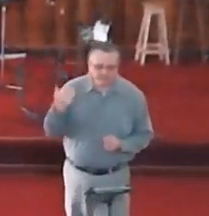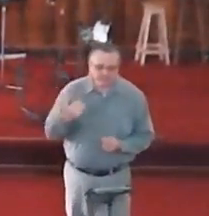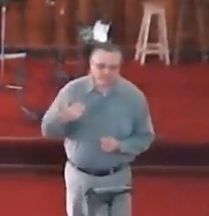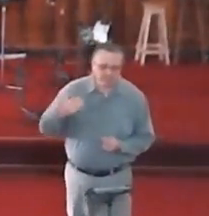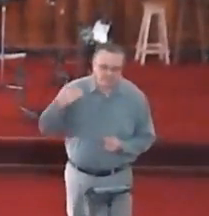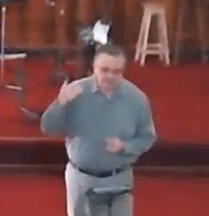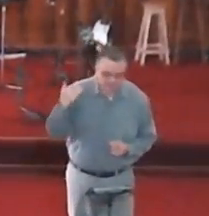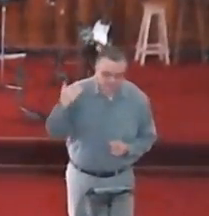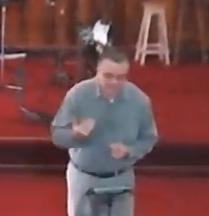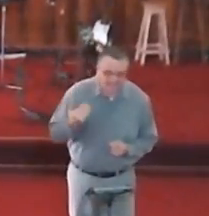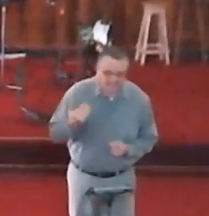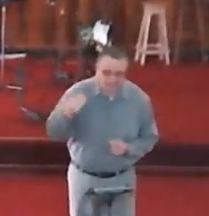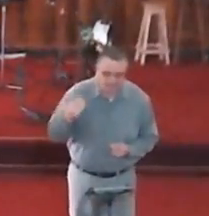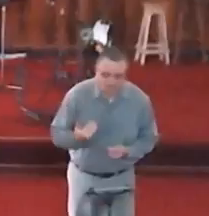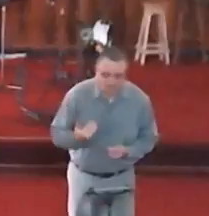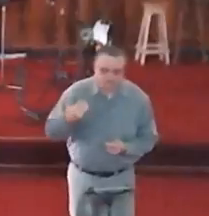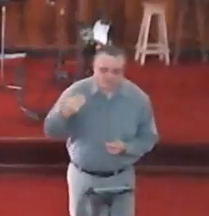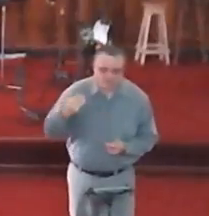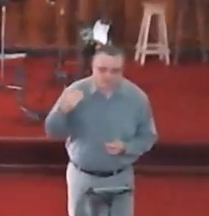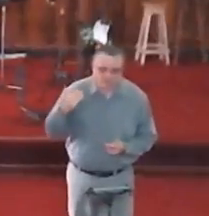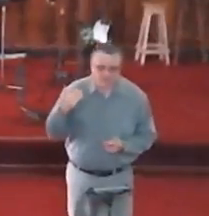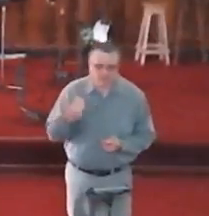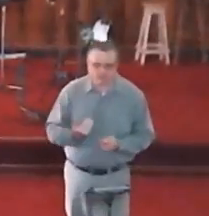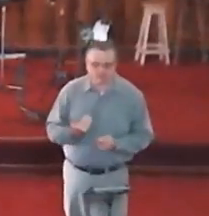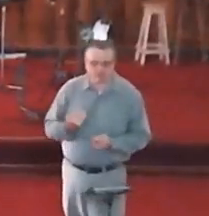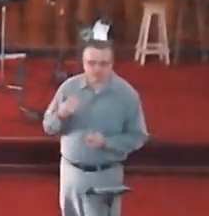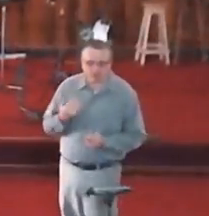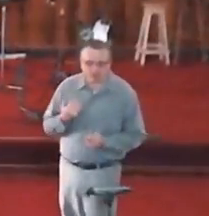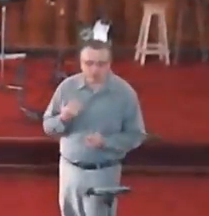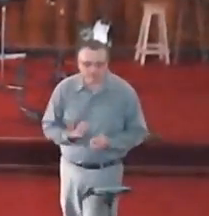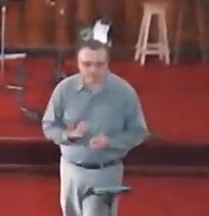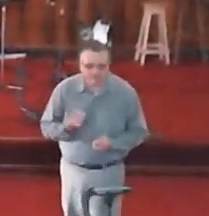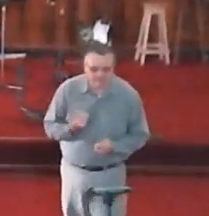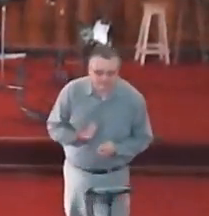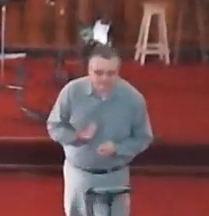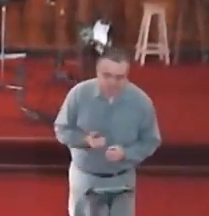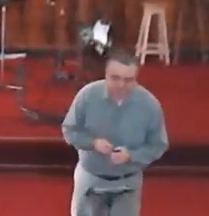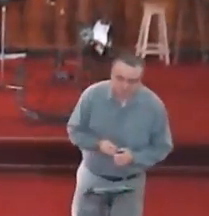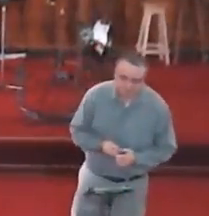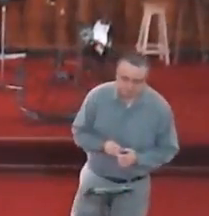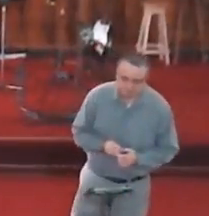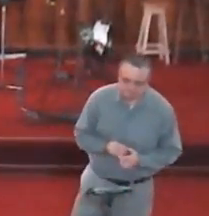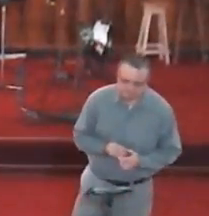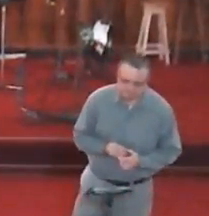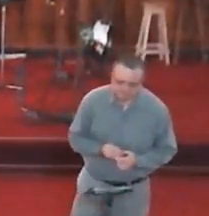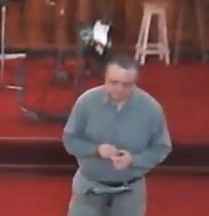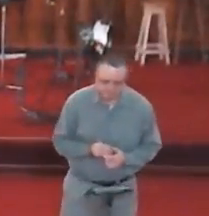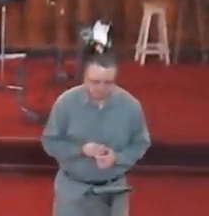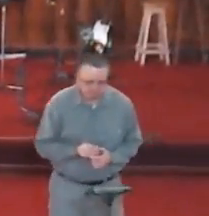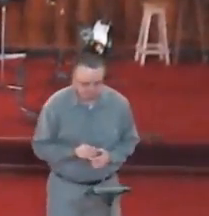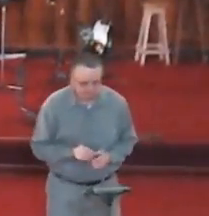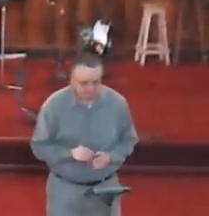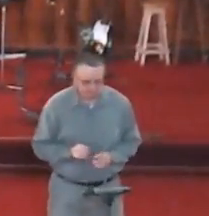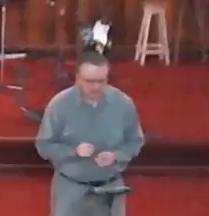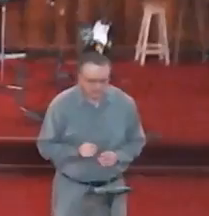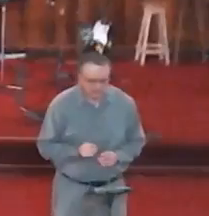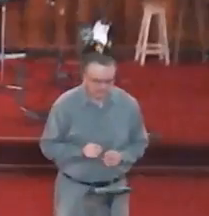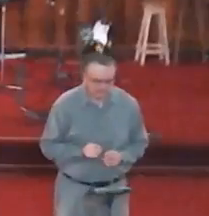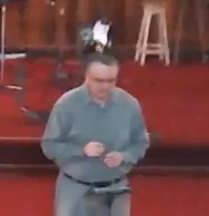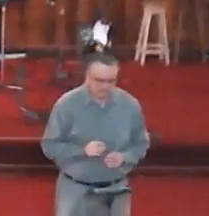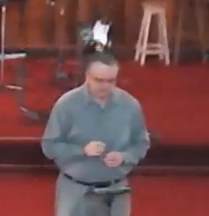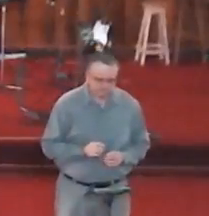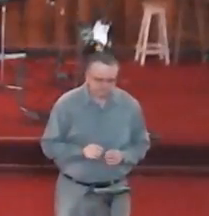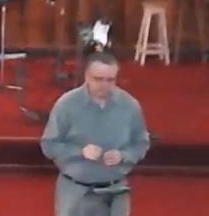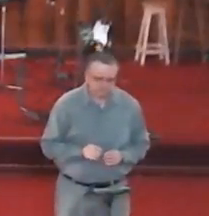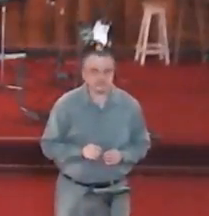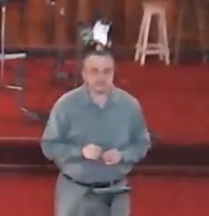que dice la Biblia, de las mentiras, los enojos, las conversaciones obscenas, el chisme. We spent 3 weeks looking at some of the sins we